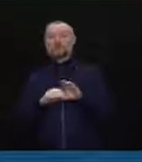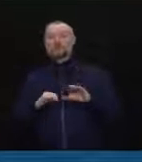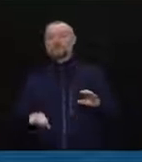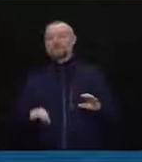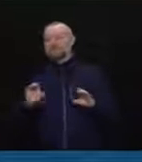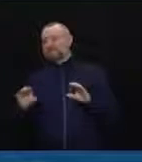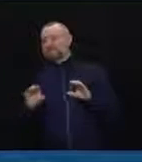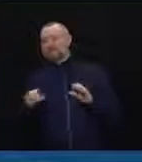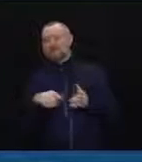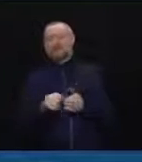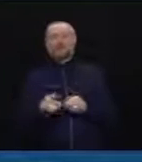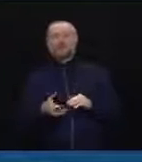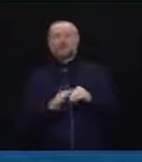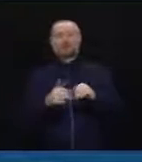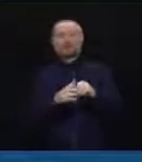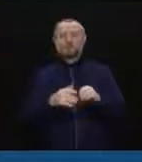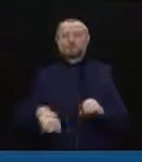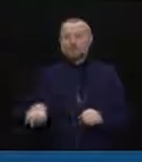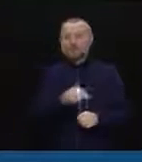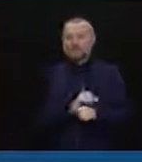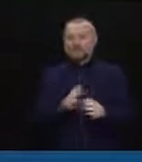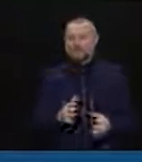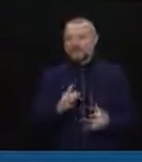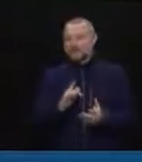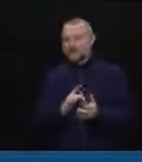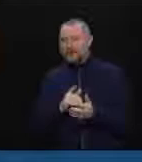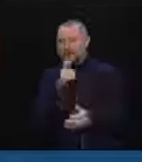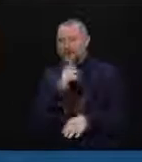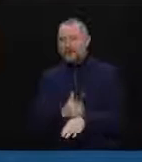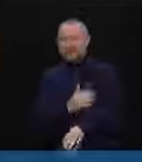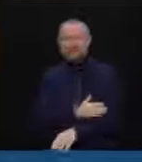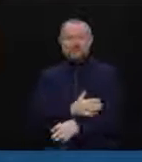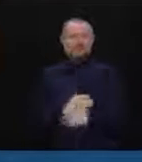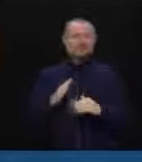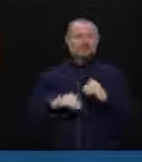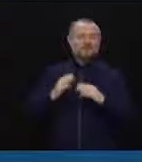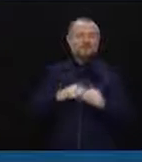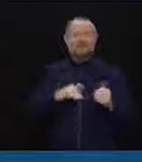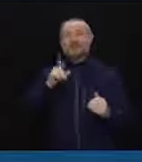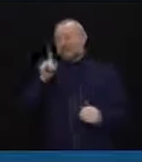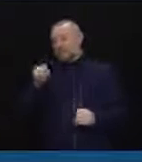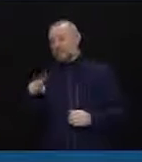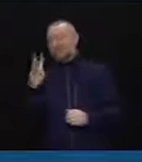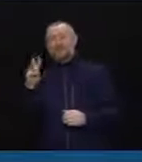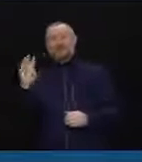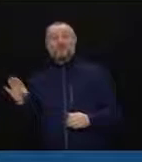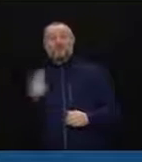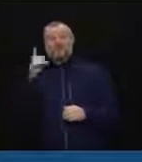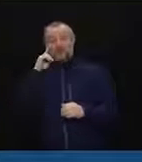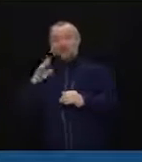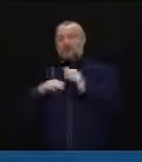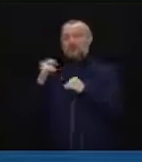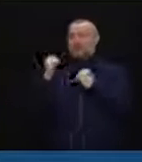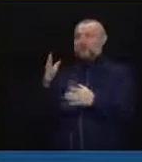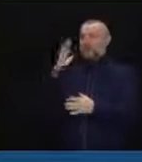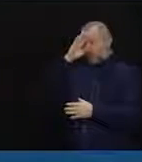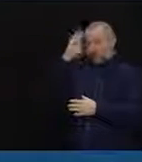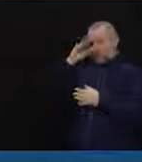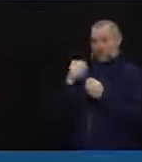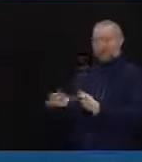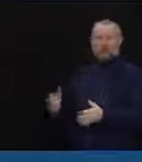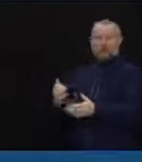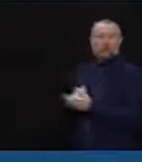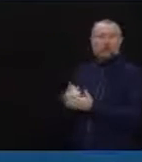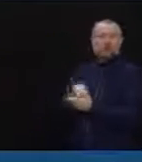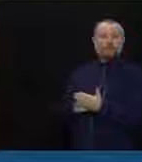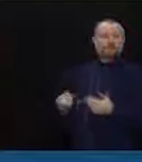need help. So you'll be hearing more about that. That's capital improvements. That's to help our hospitals. A lot of hospitals lost income. When you think about the length of